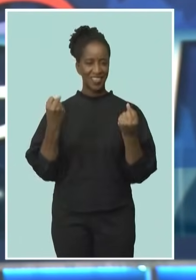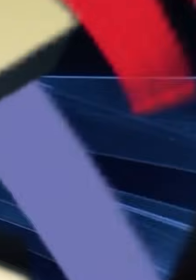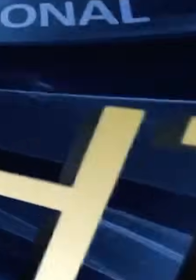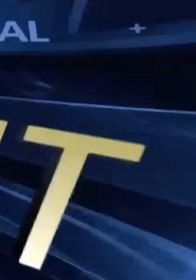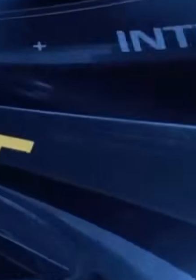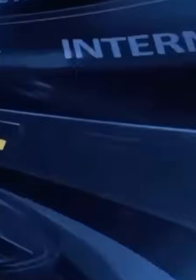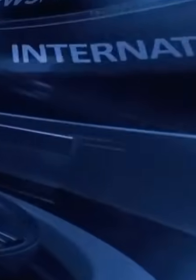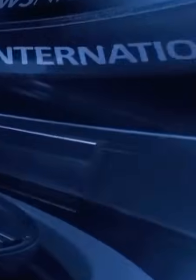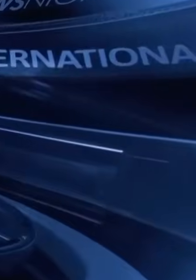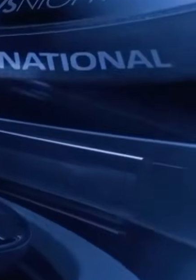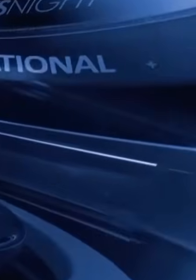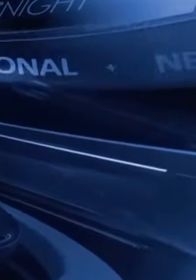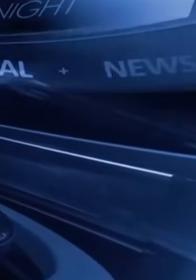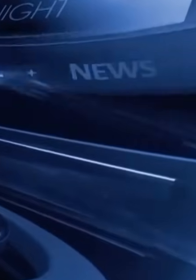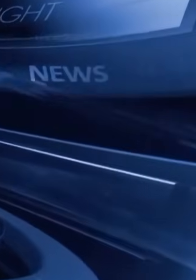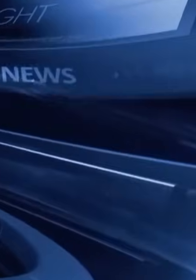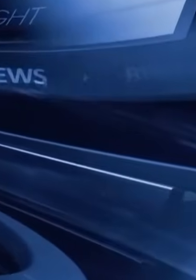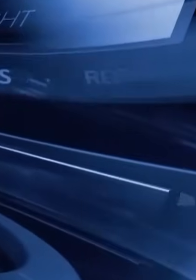are.